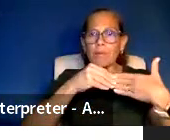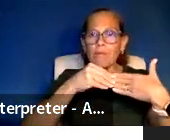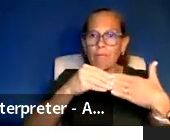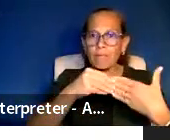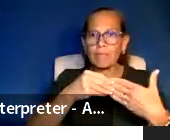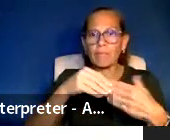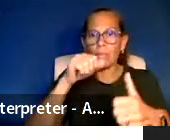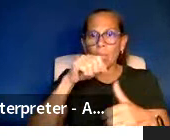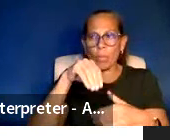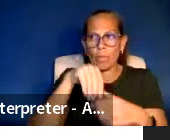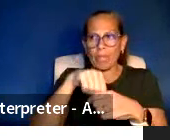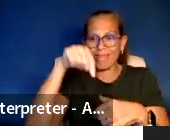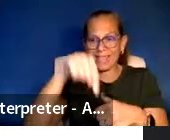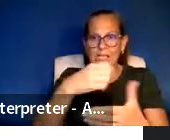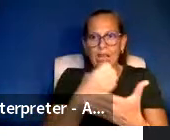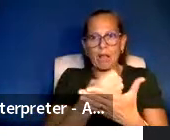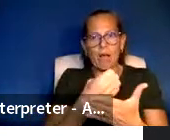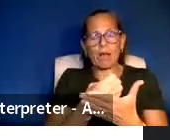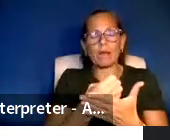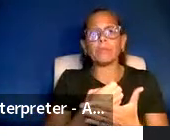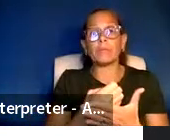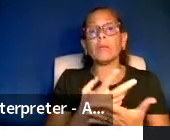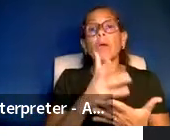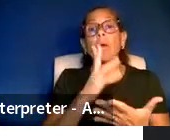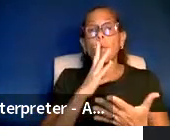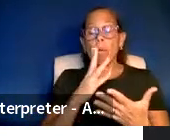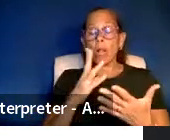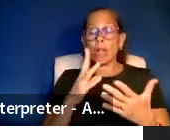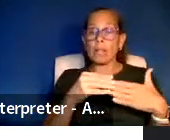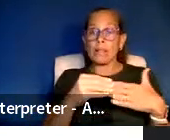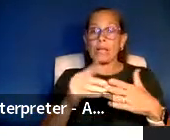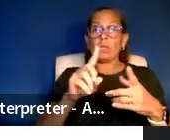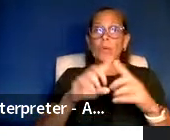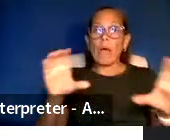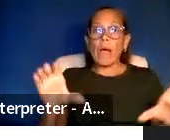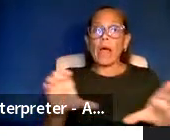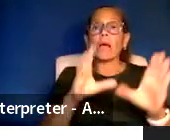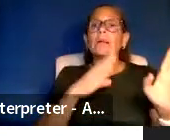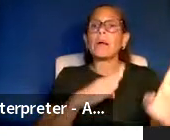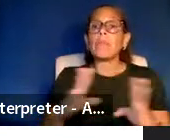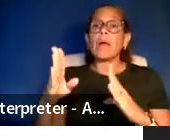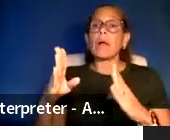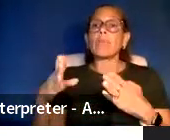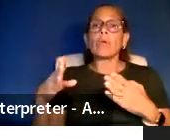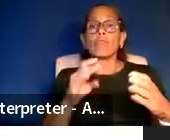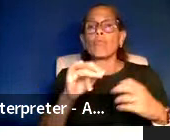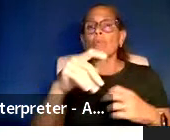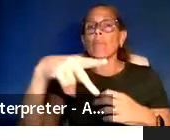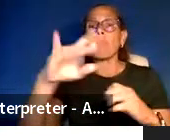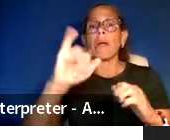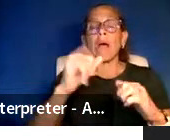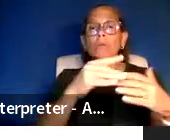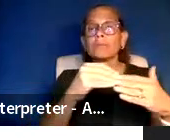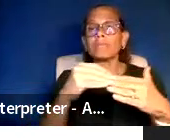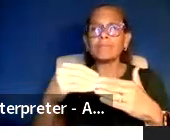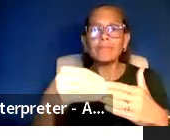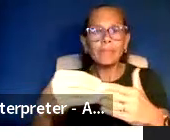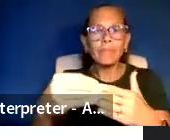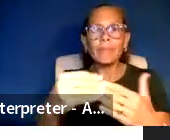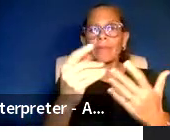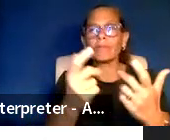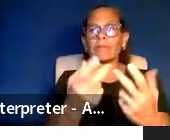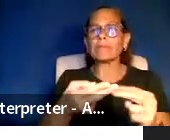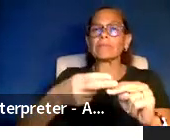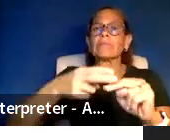economy. Now, this initial work will lead up to an action plan, a roadmap that outlines how to guide Bronxites to opportunities in growing